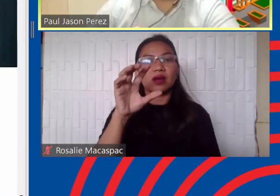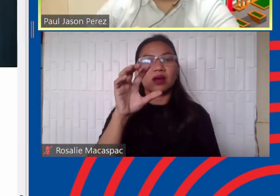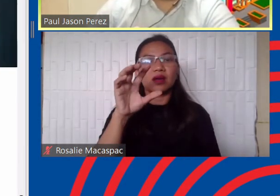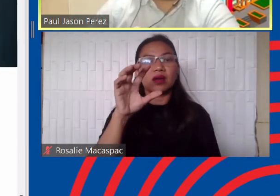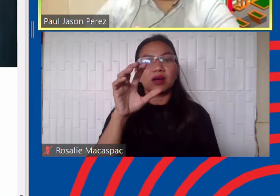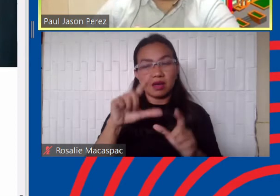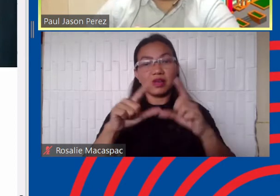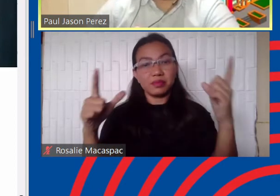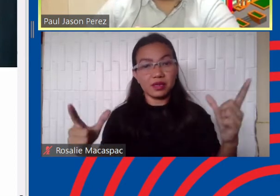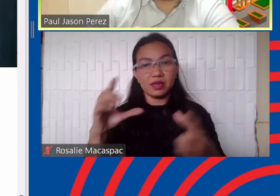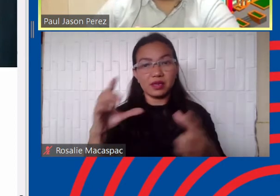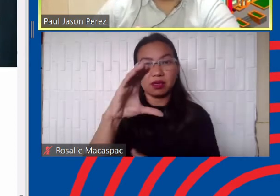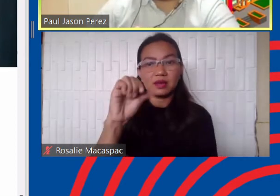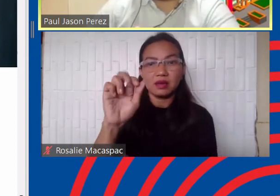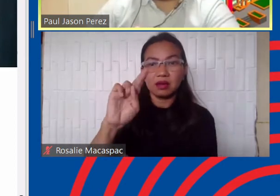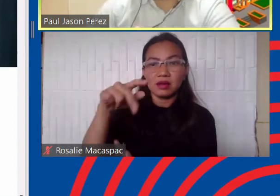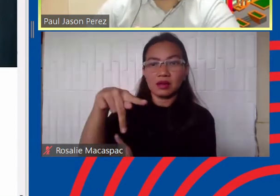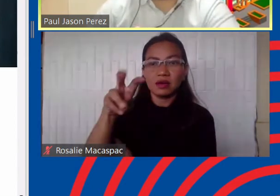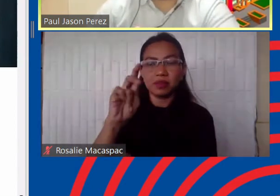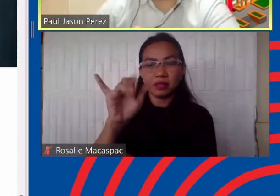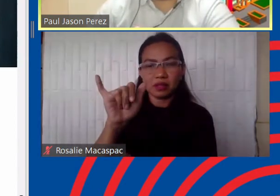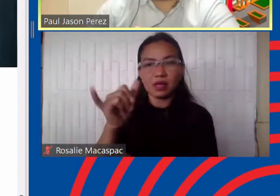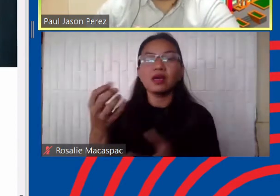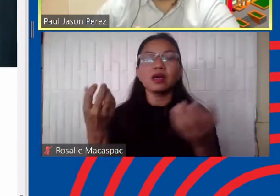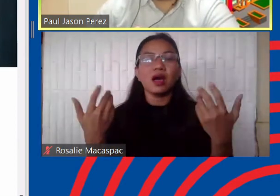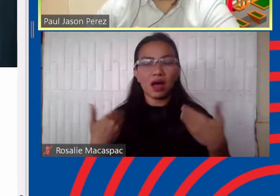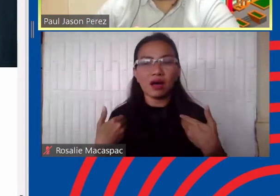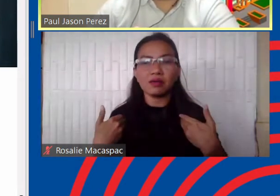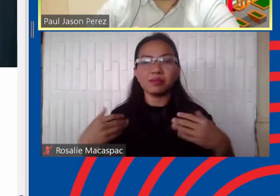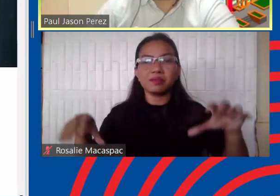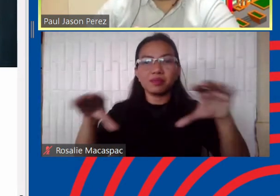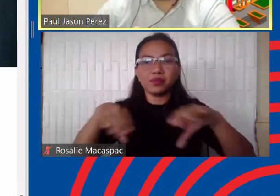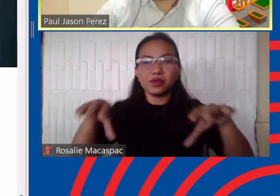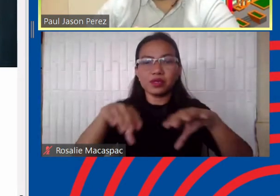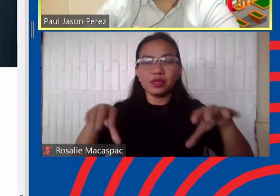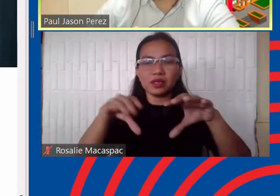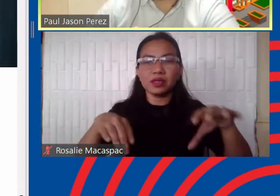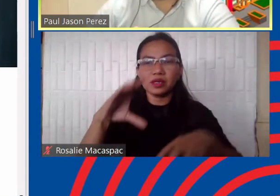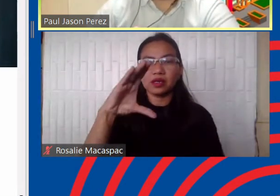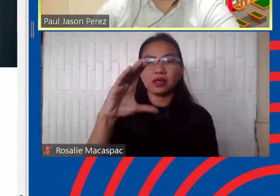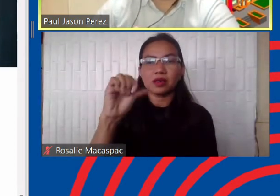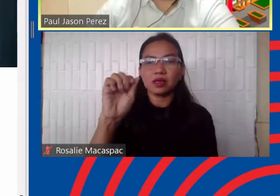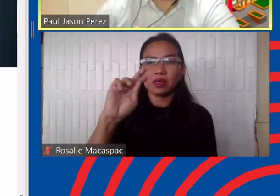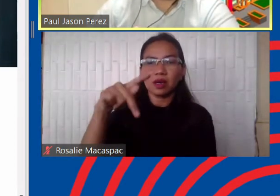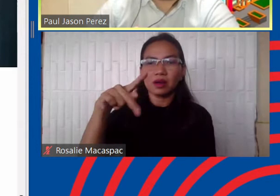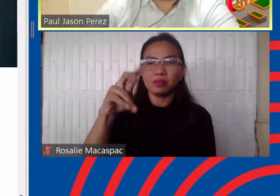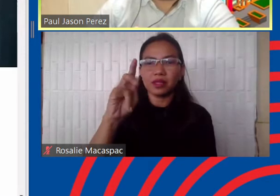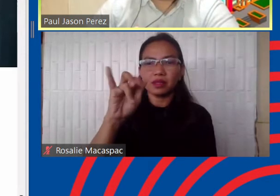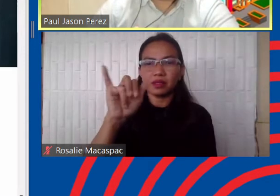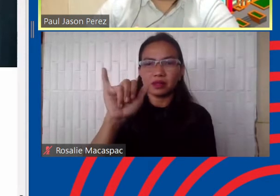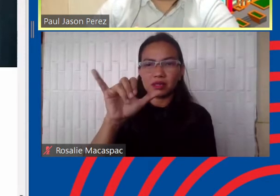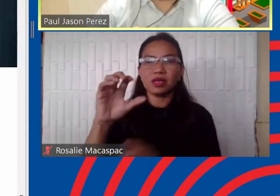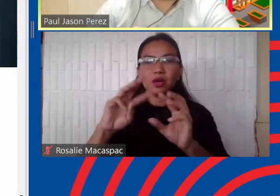libraries are conducting their own carpentry workshop.